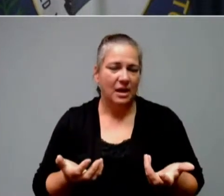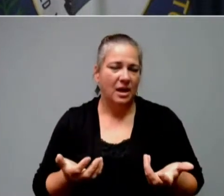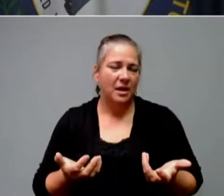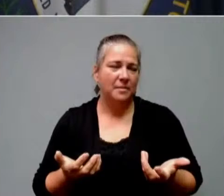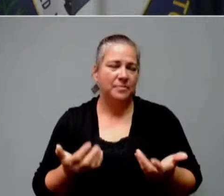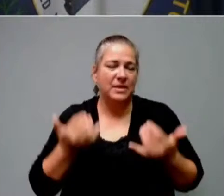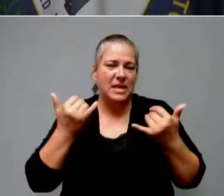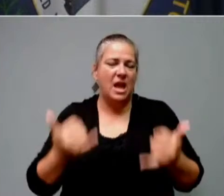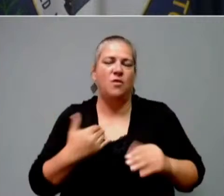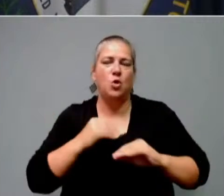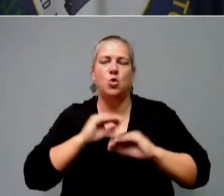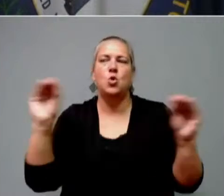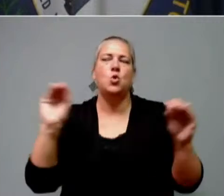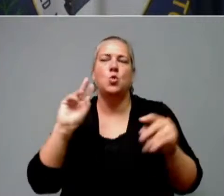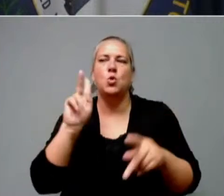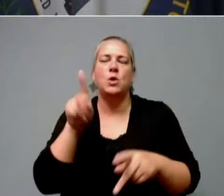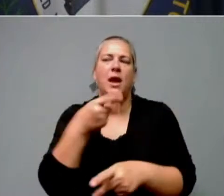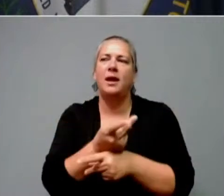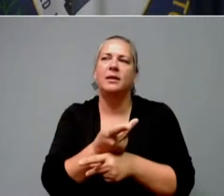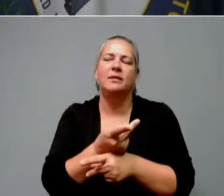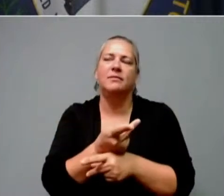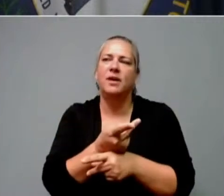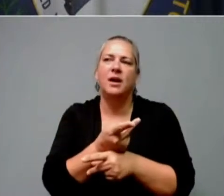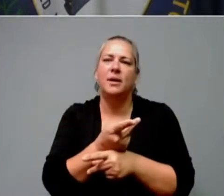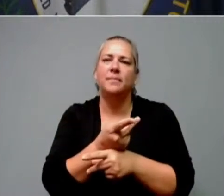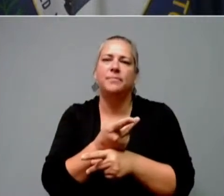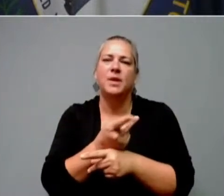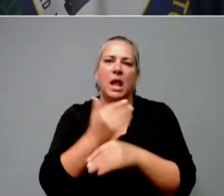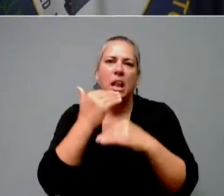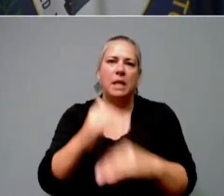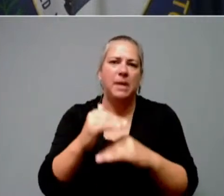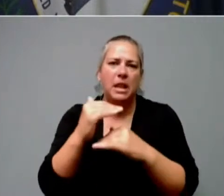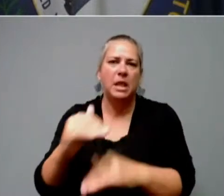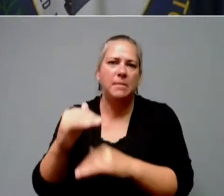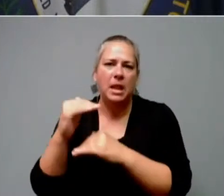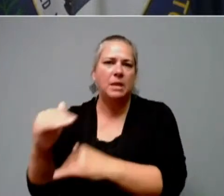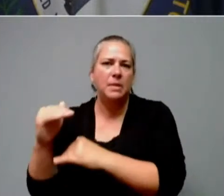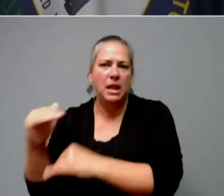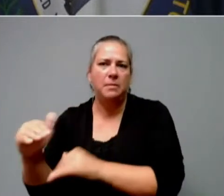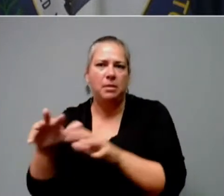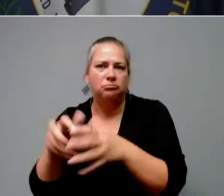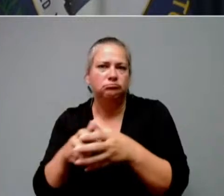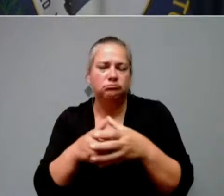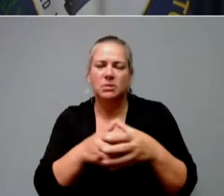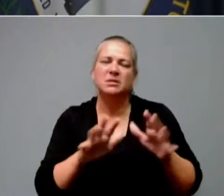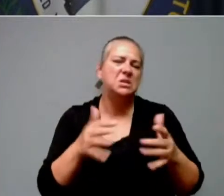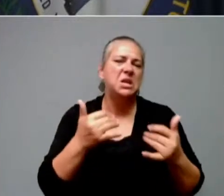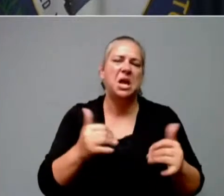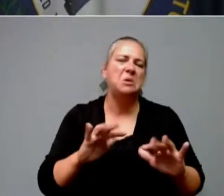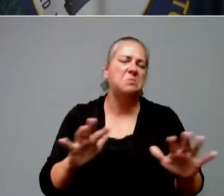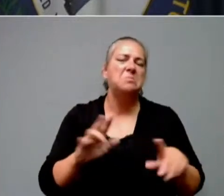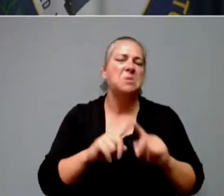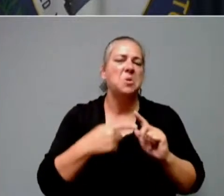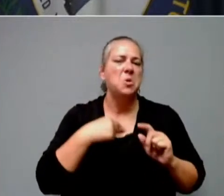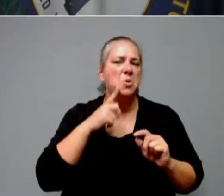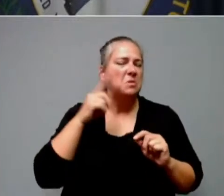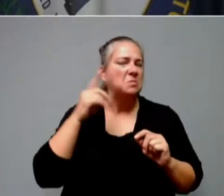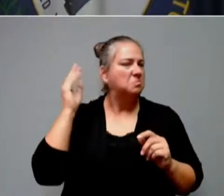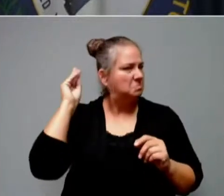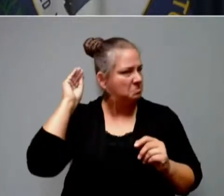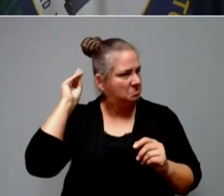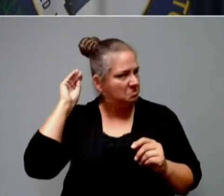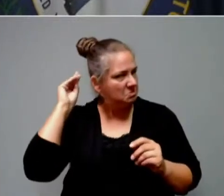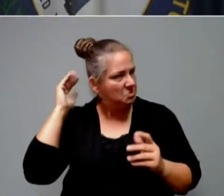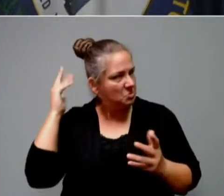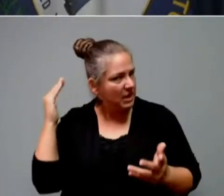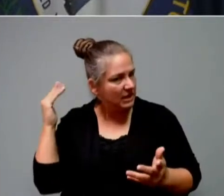type of capacity restrictions, but we're going to have to very carefully consider and continue to evaluate whether